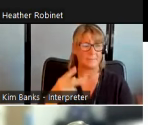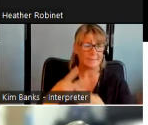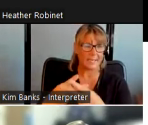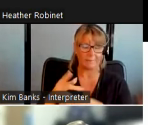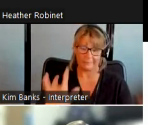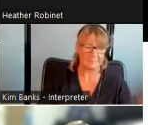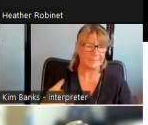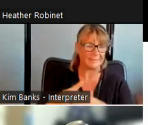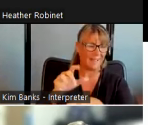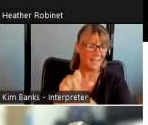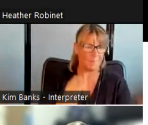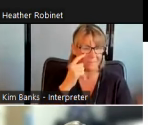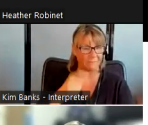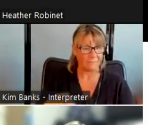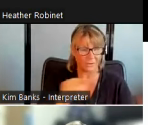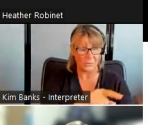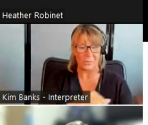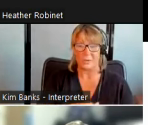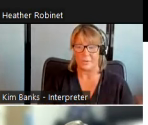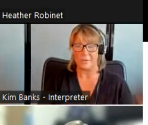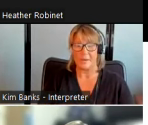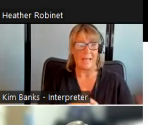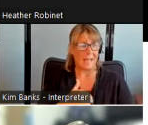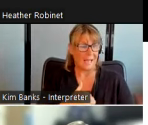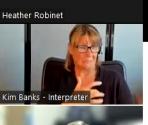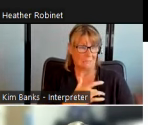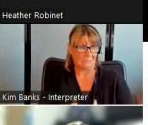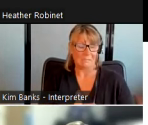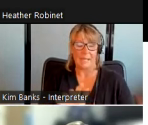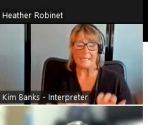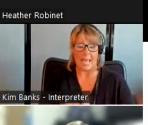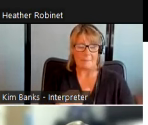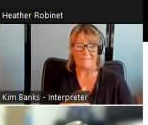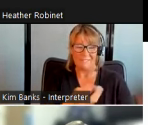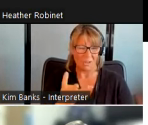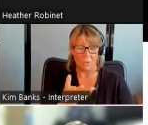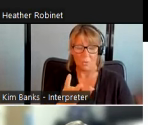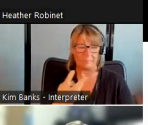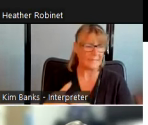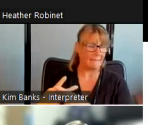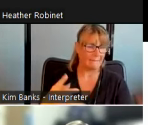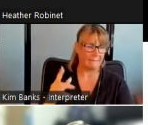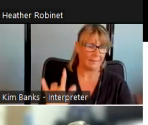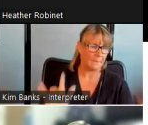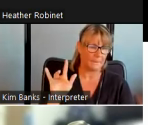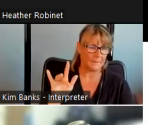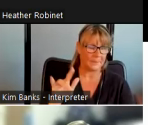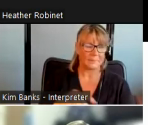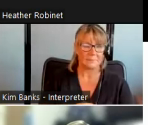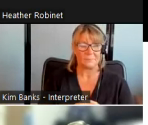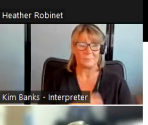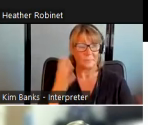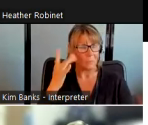time I enter 1 or 2 pieces of data, I save again. I have